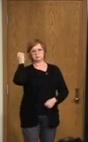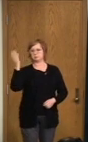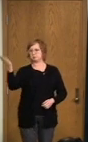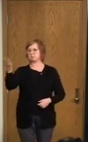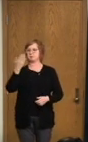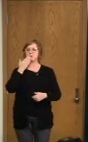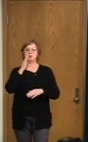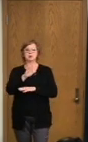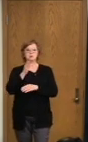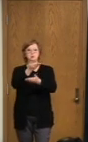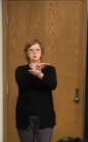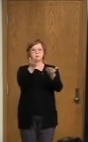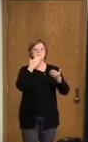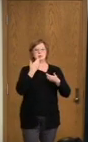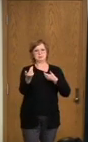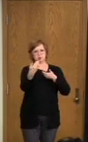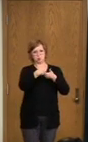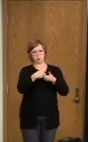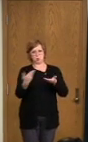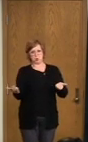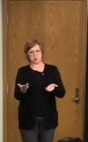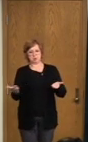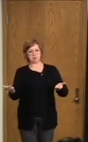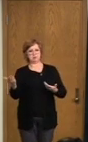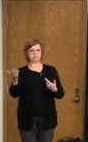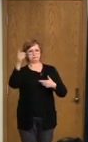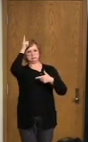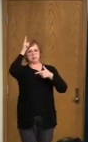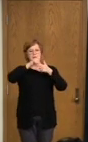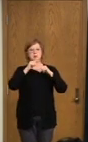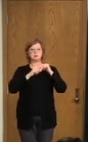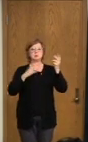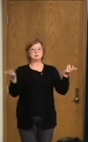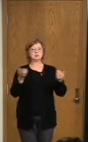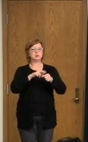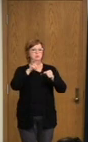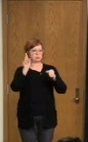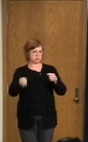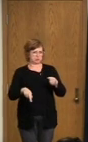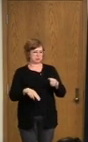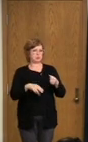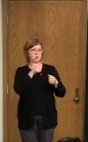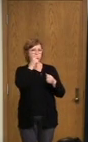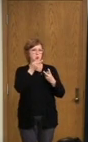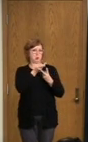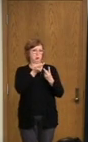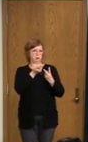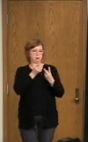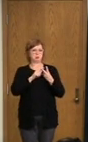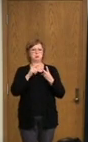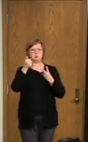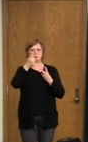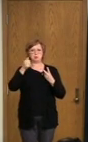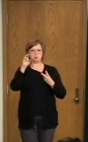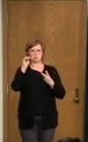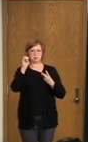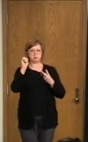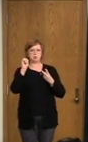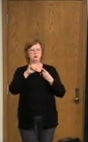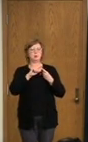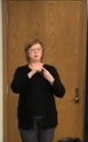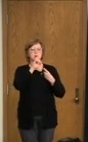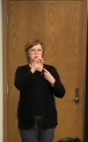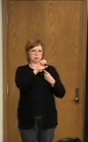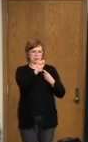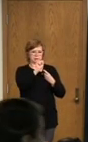Good afternoon, everyone, and thank you for joining us today. In the Legislative Building in Regina, we have Premier Scott Moe and Dr. Shahab.